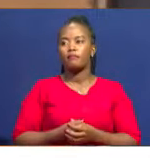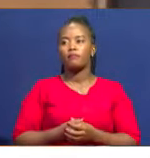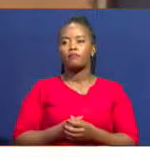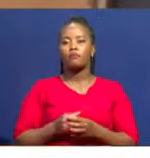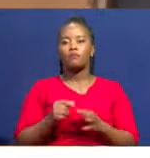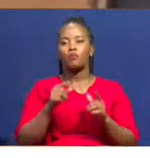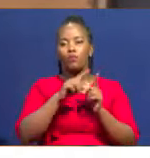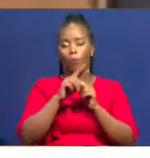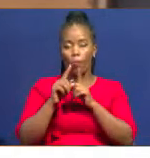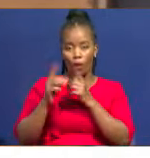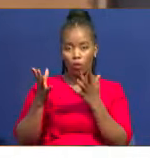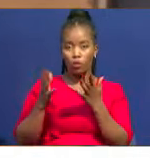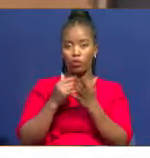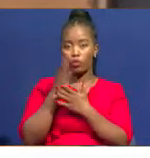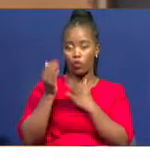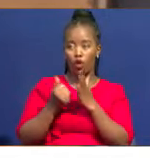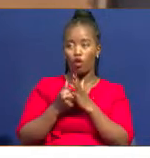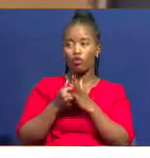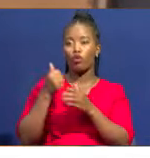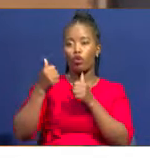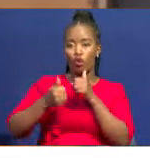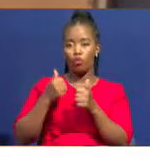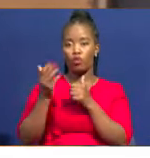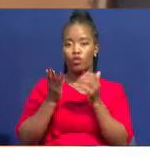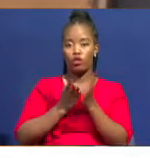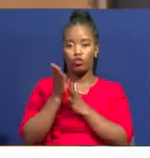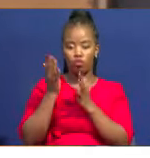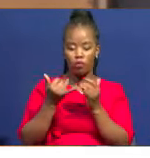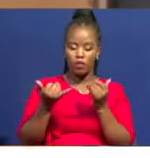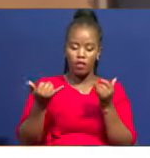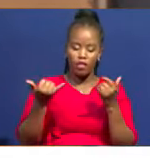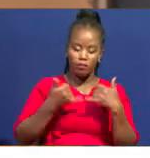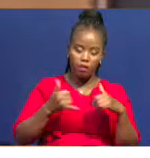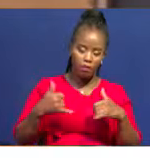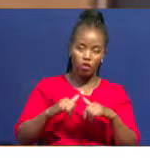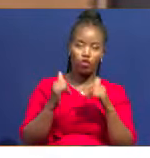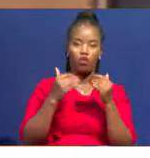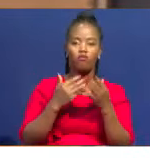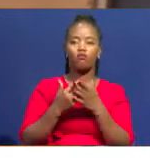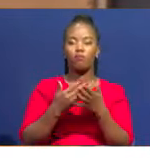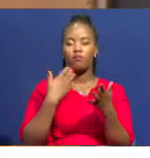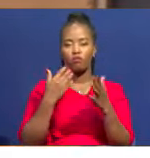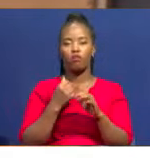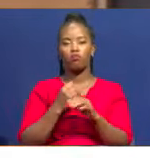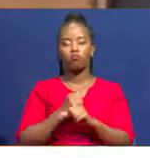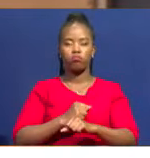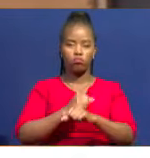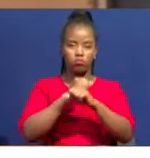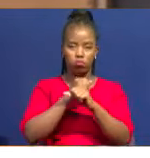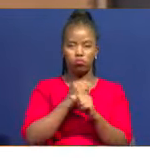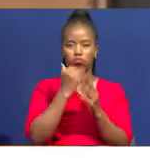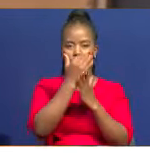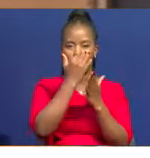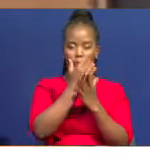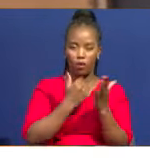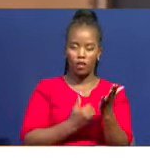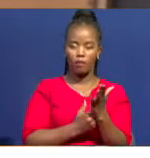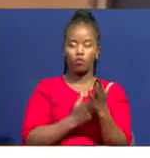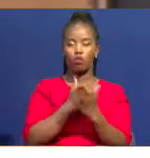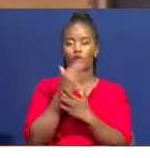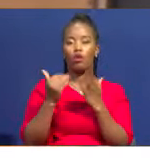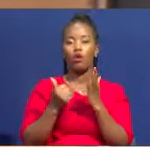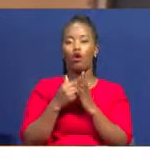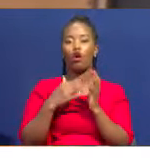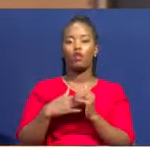It's anticipated that the implementation of early warning for all initiative spearheaded by